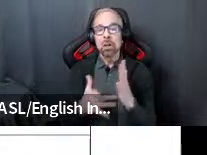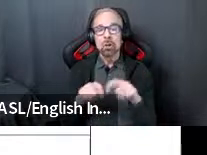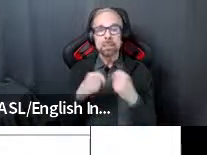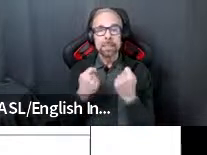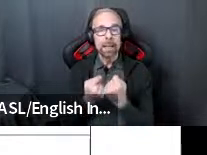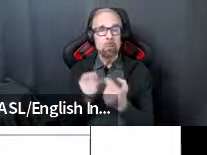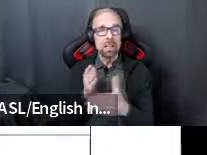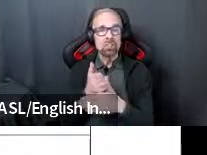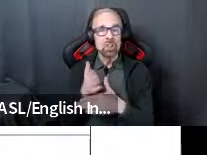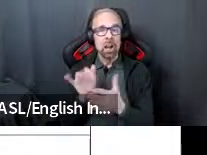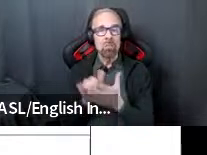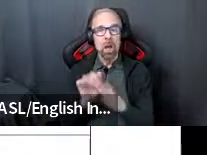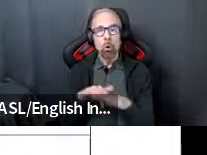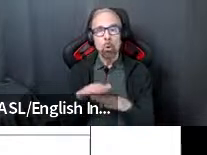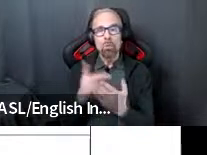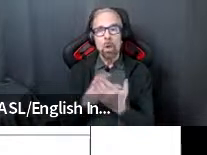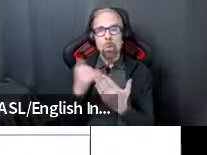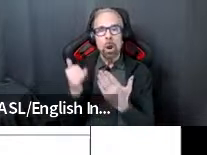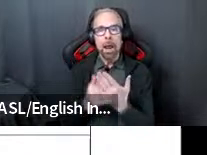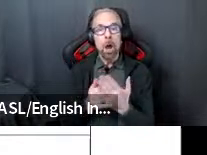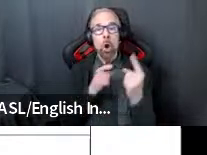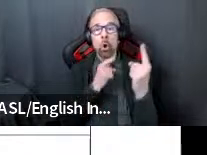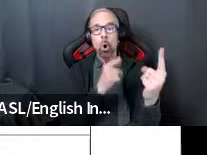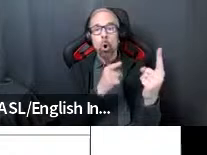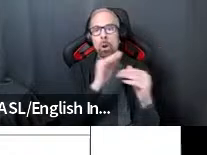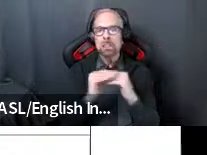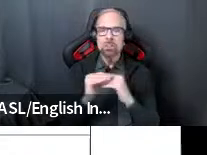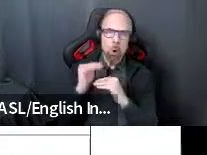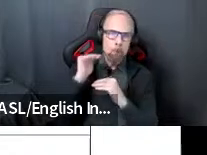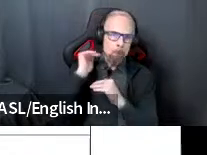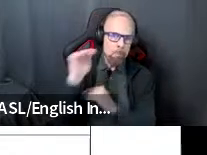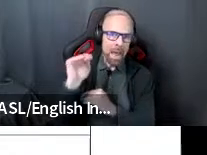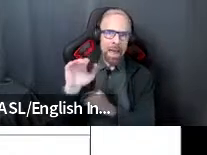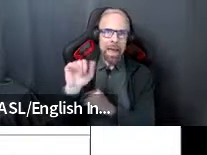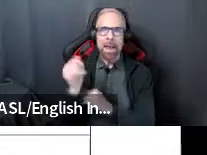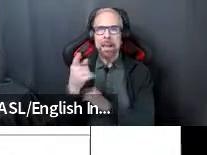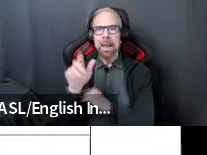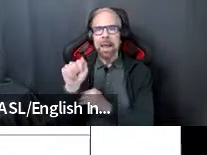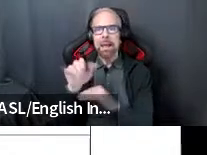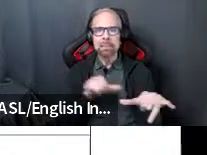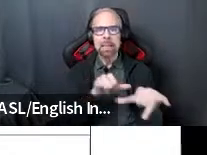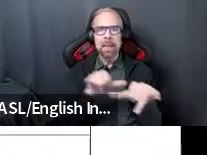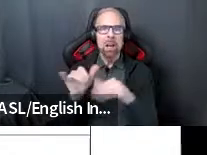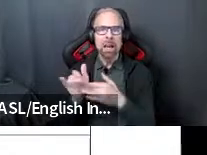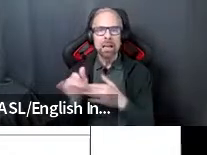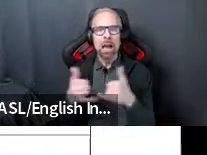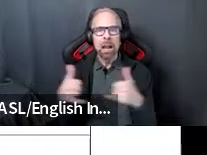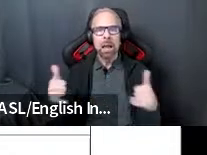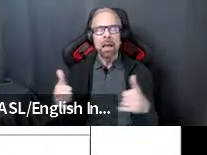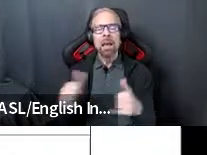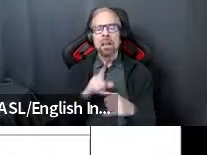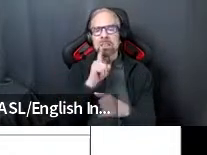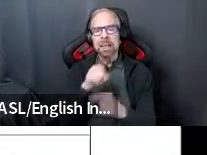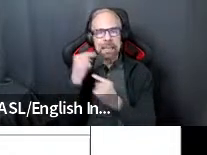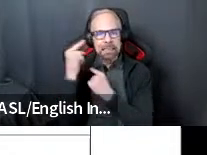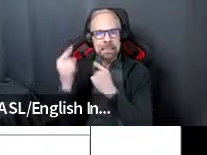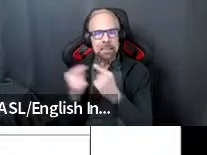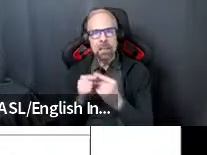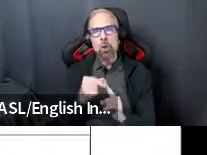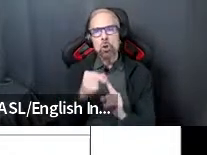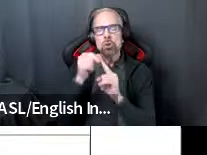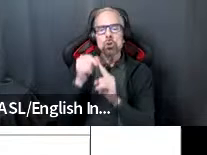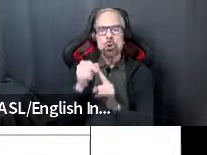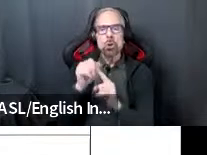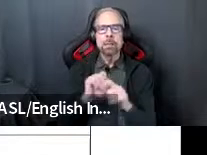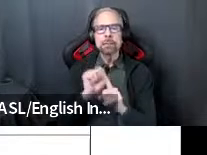that on the project, the goal is to surpass ADA standards and guidelines and account for the unique circumstances, such as navigating